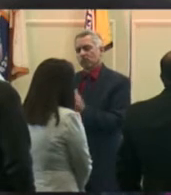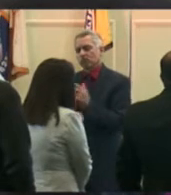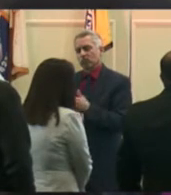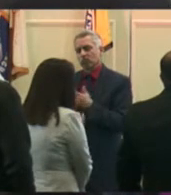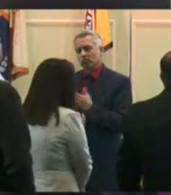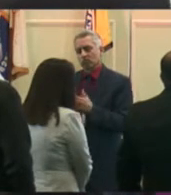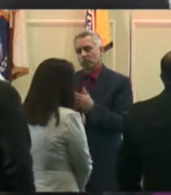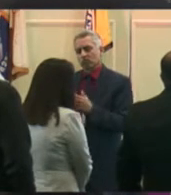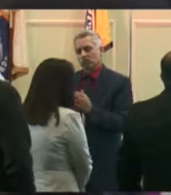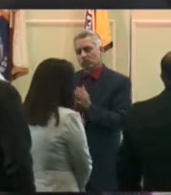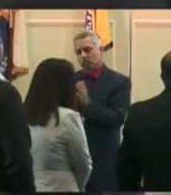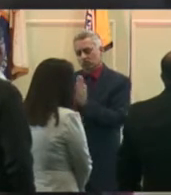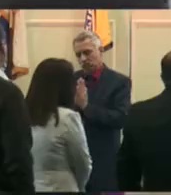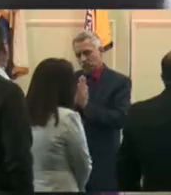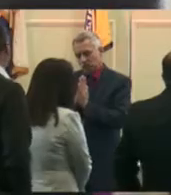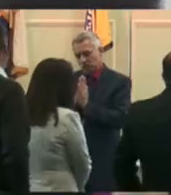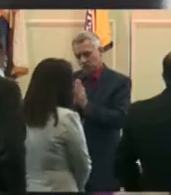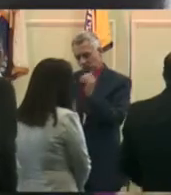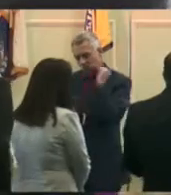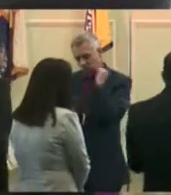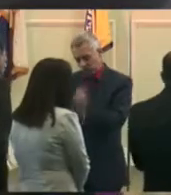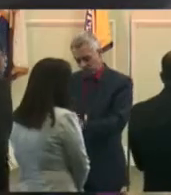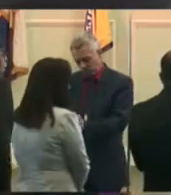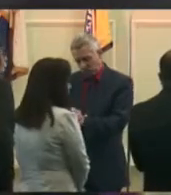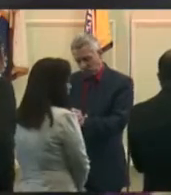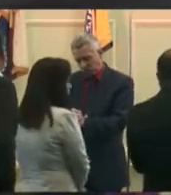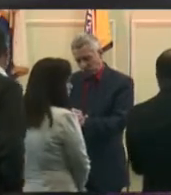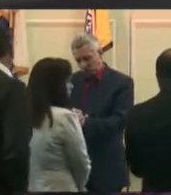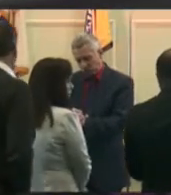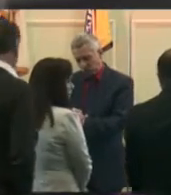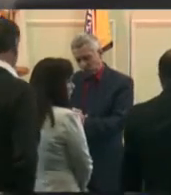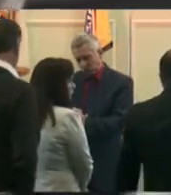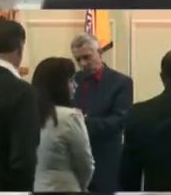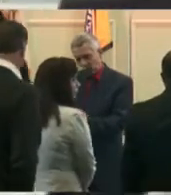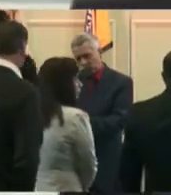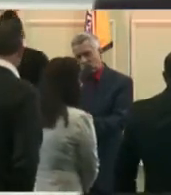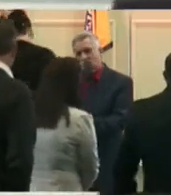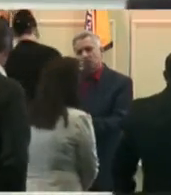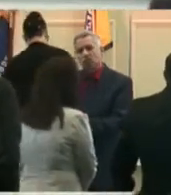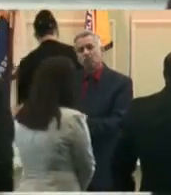one voice, amen and amen.